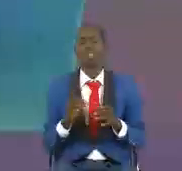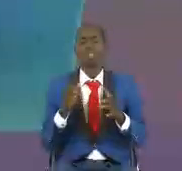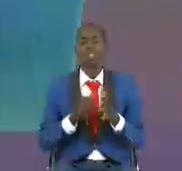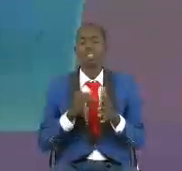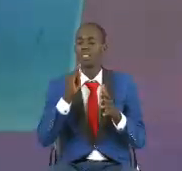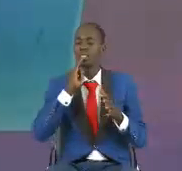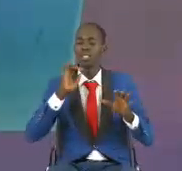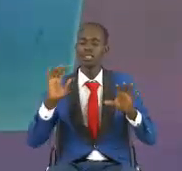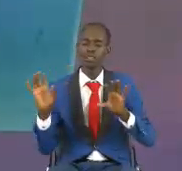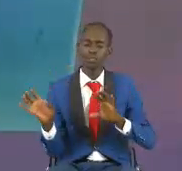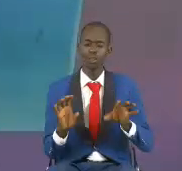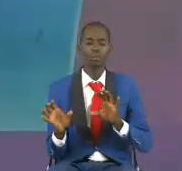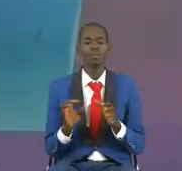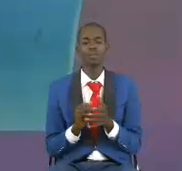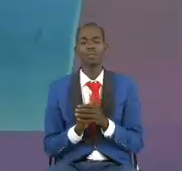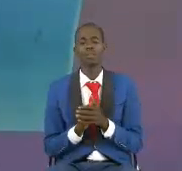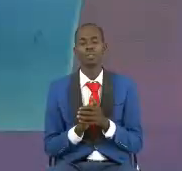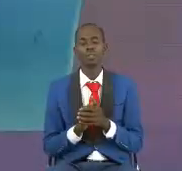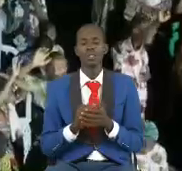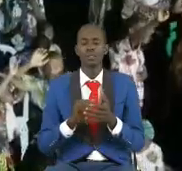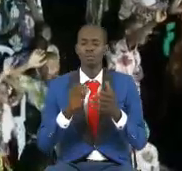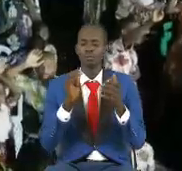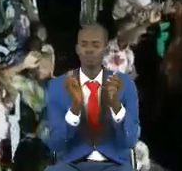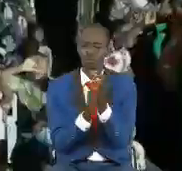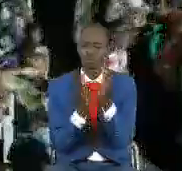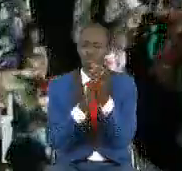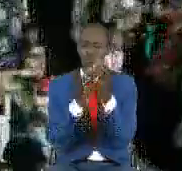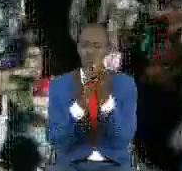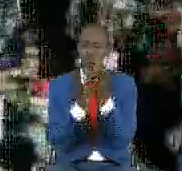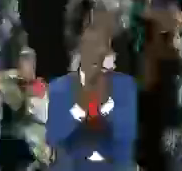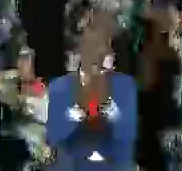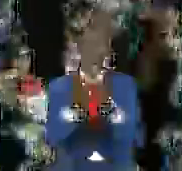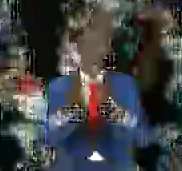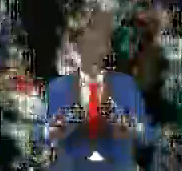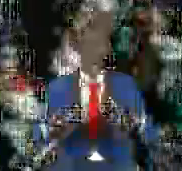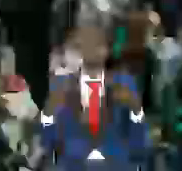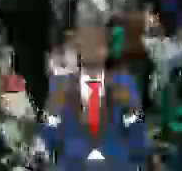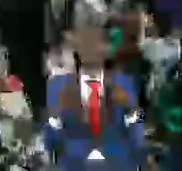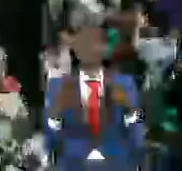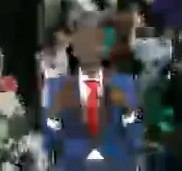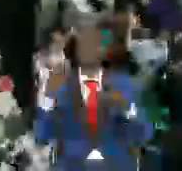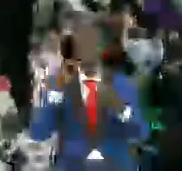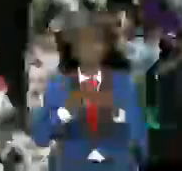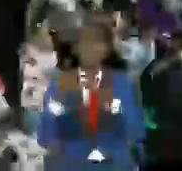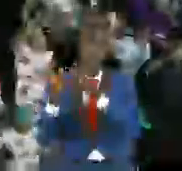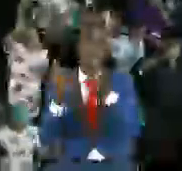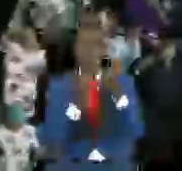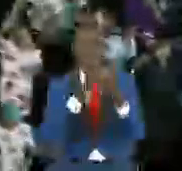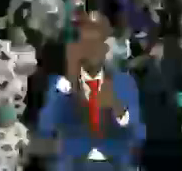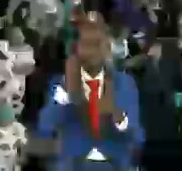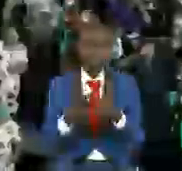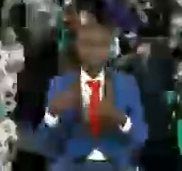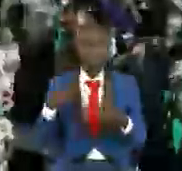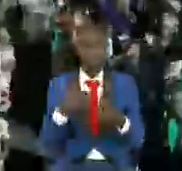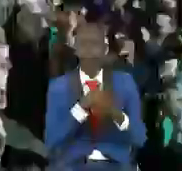finished. Confirmation in your life. It is performed. In Jesus' name